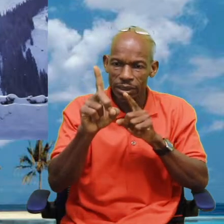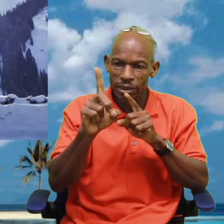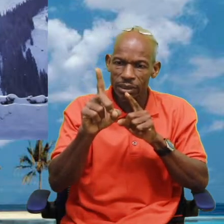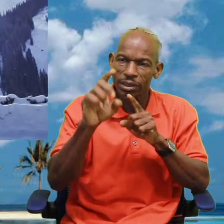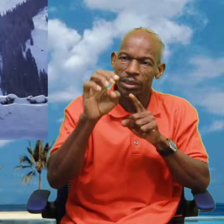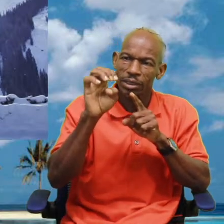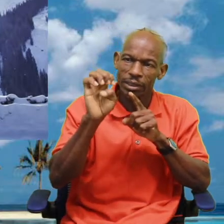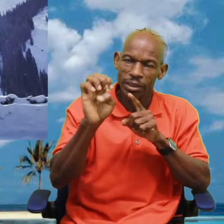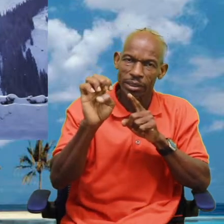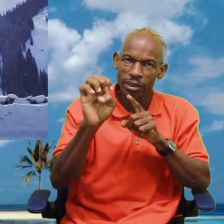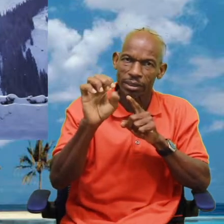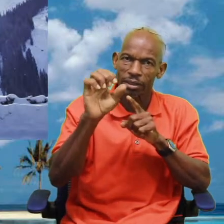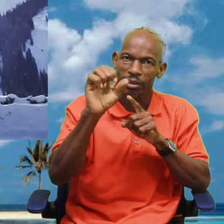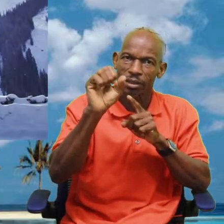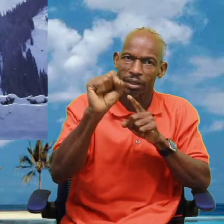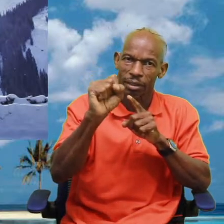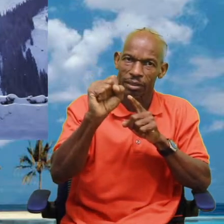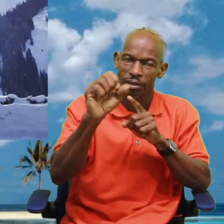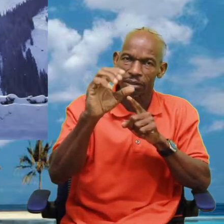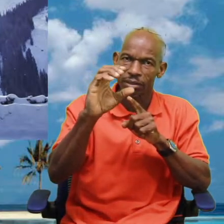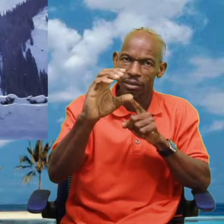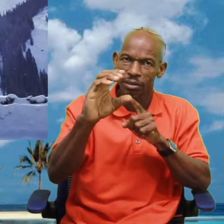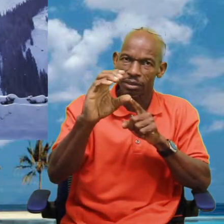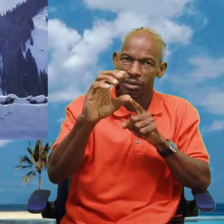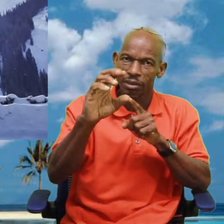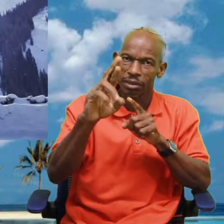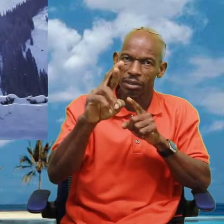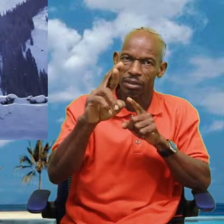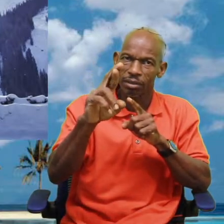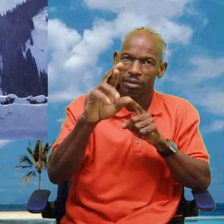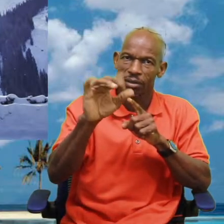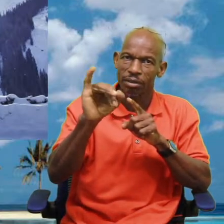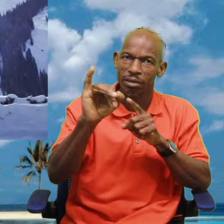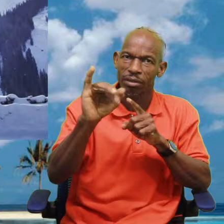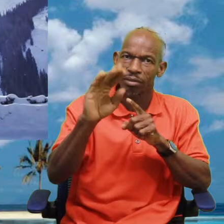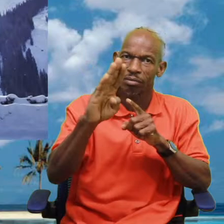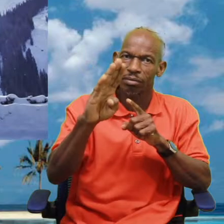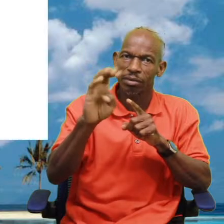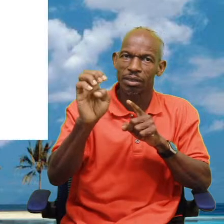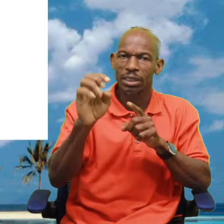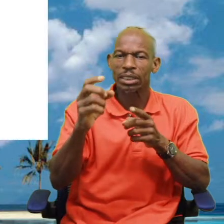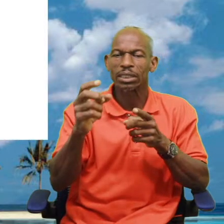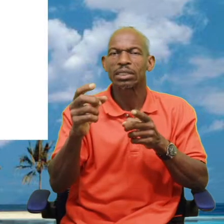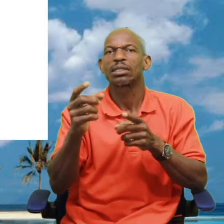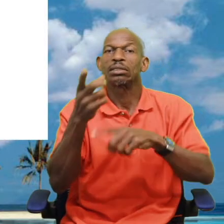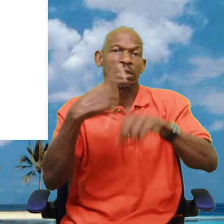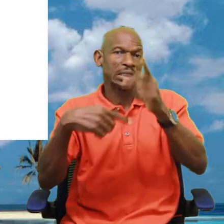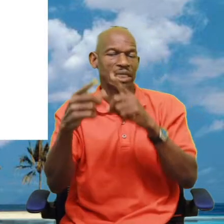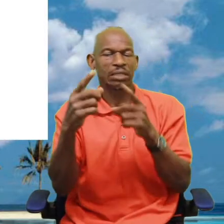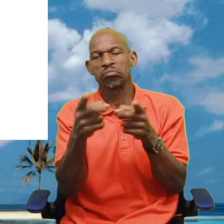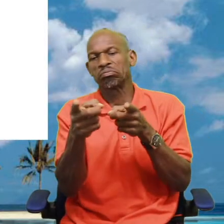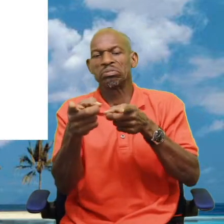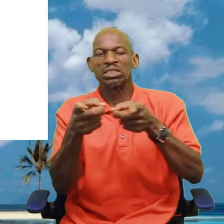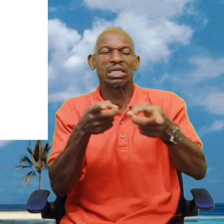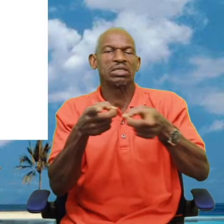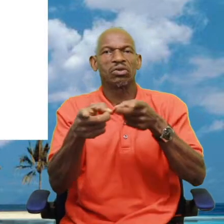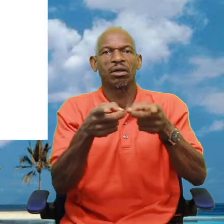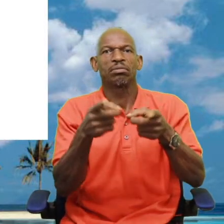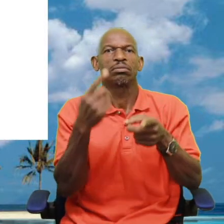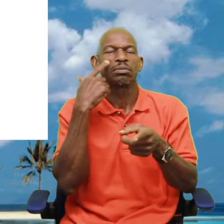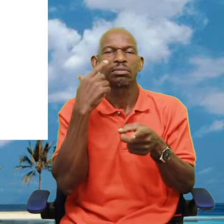All right, so presently we have 6 persons. We have 6 persons